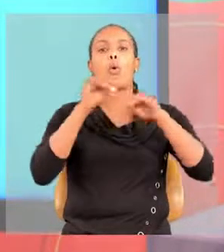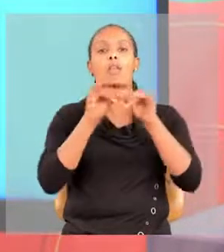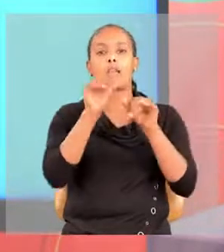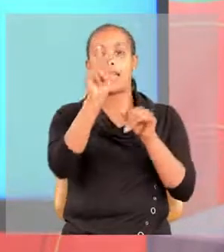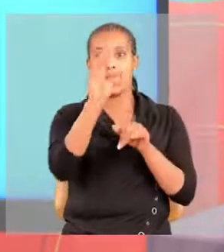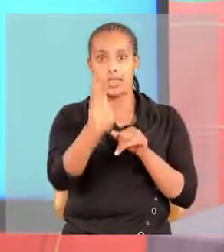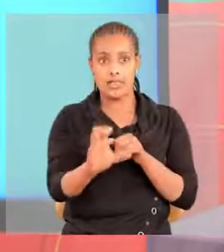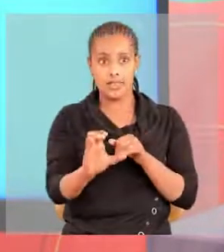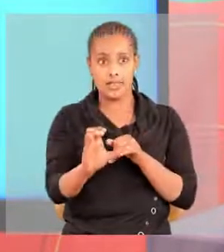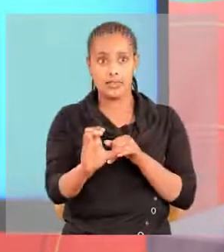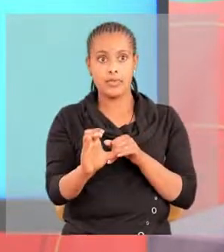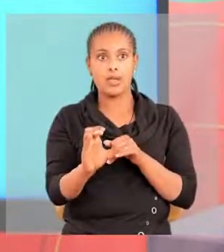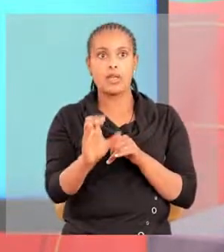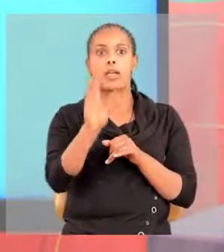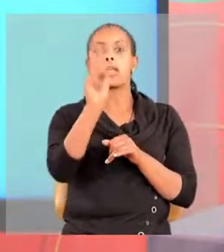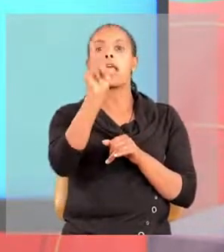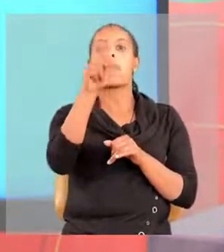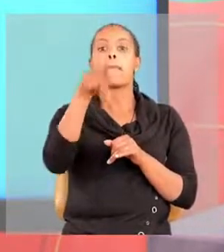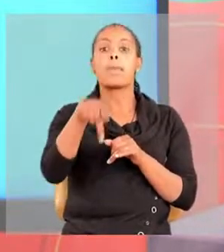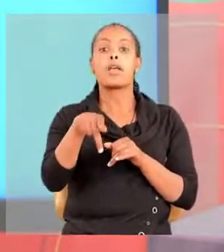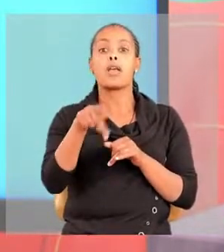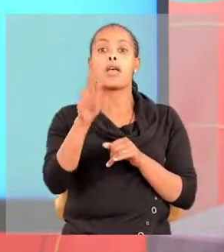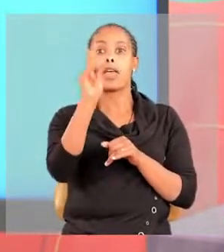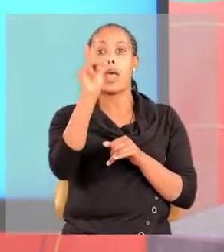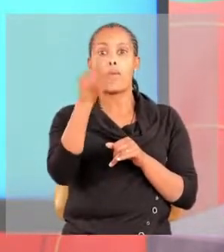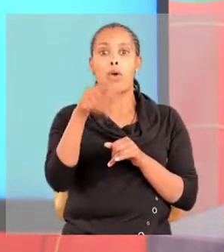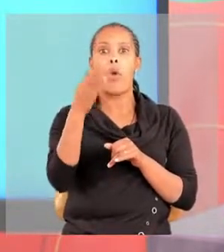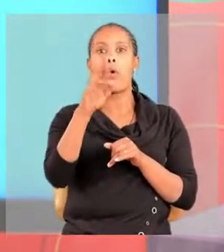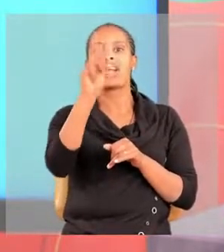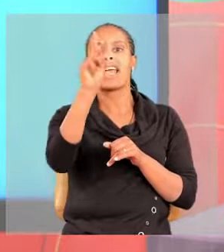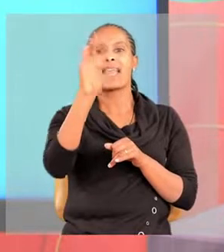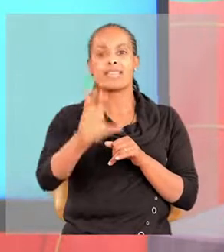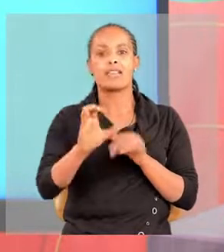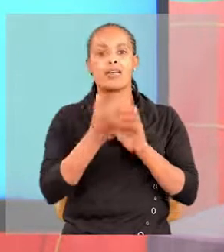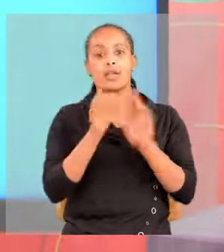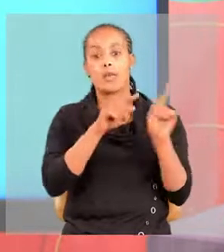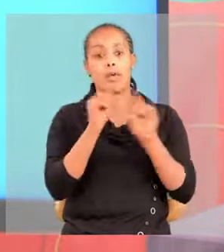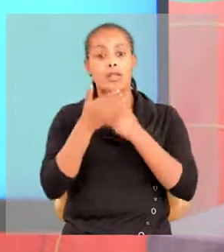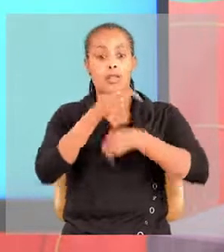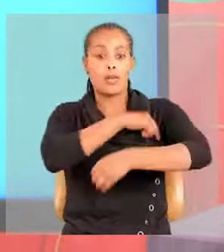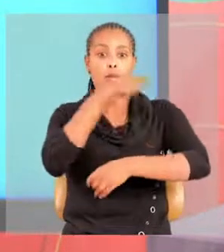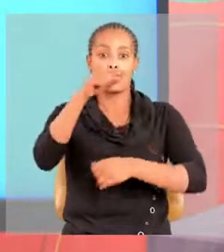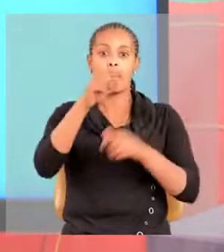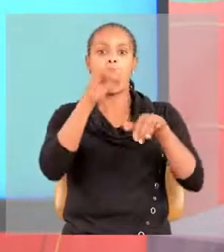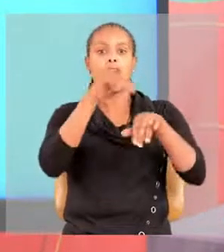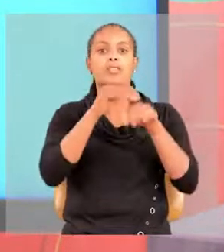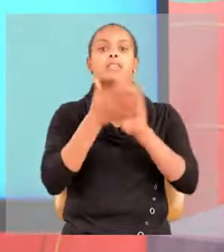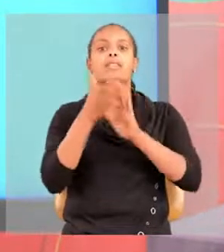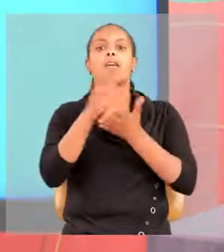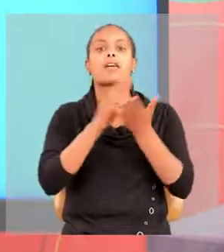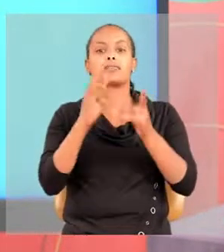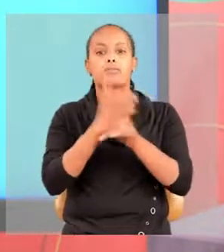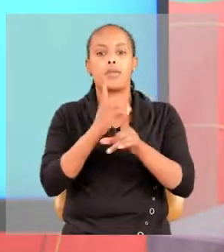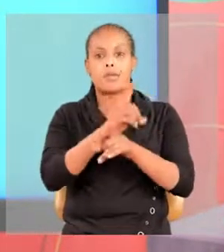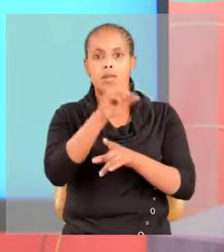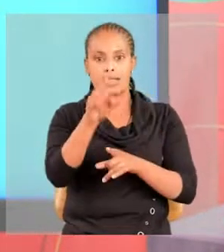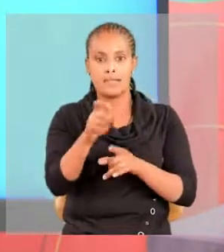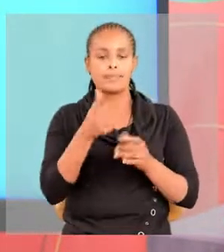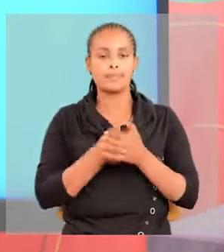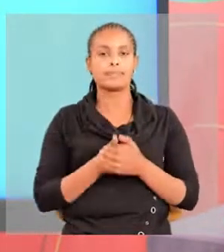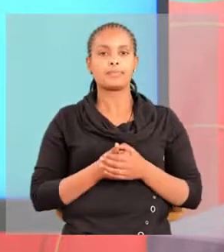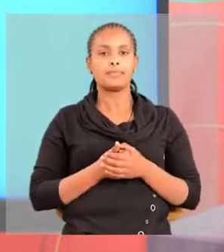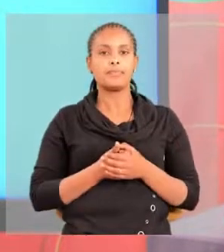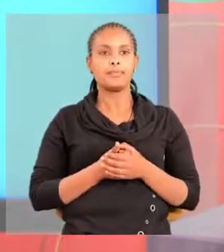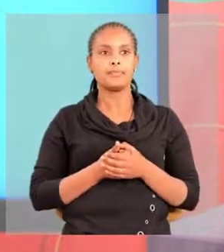constants Kp or Kc depend on temperature at which the reaction takes place.